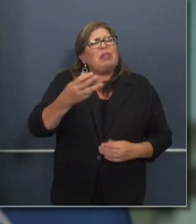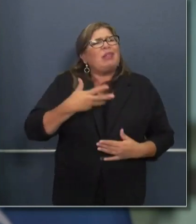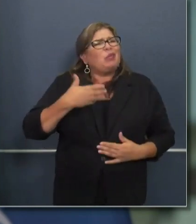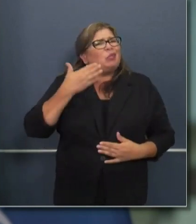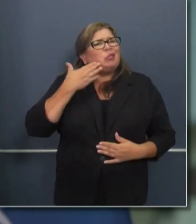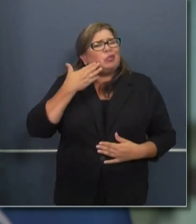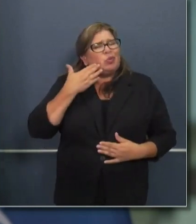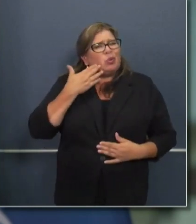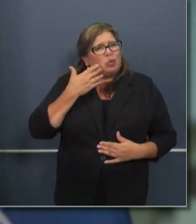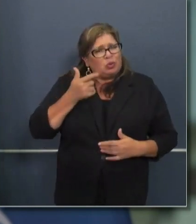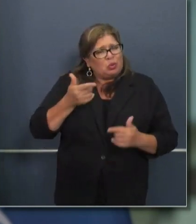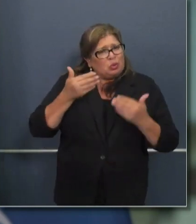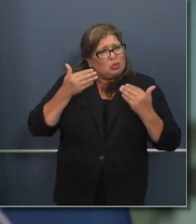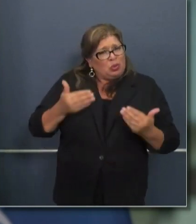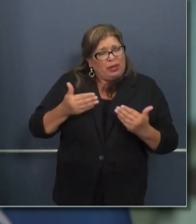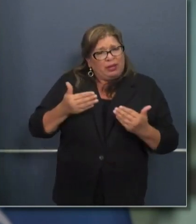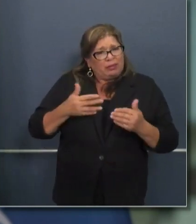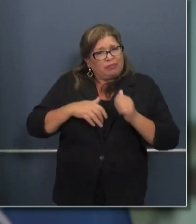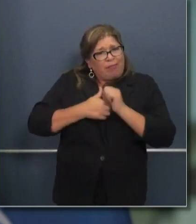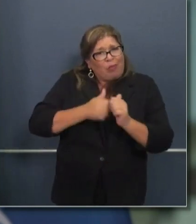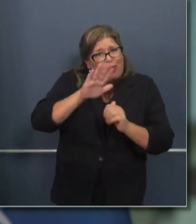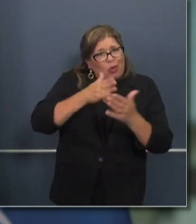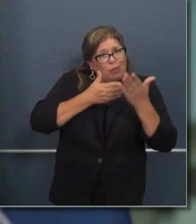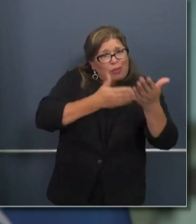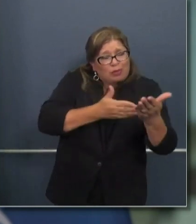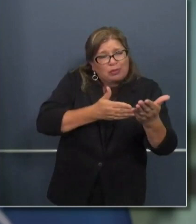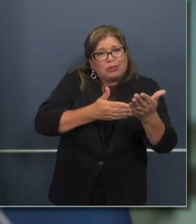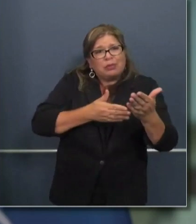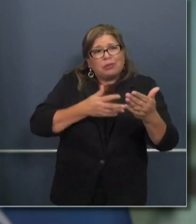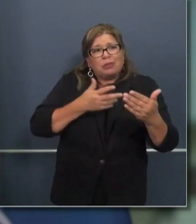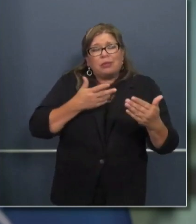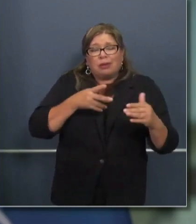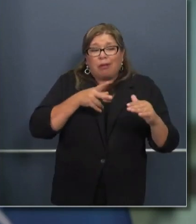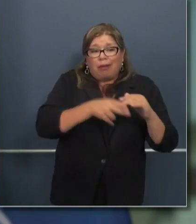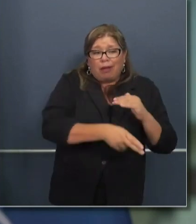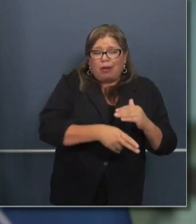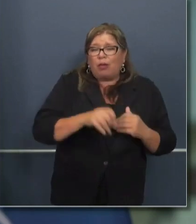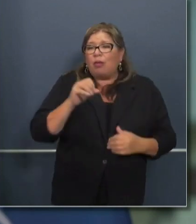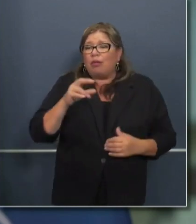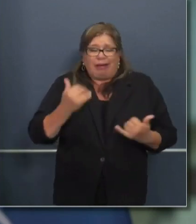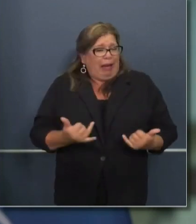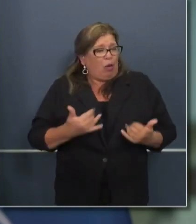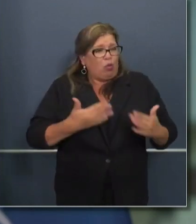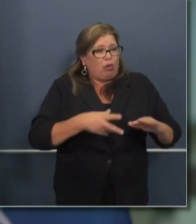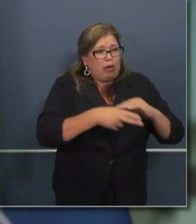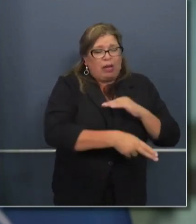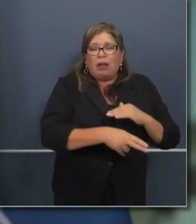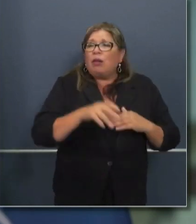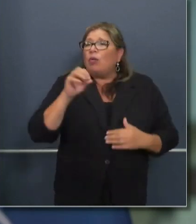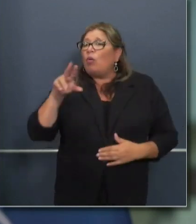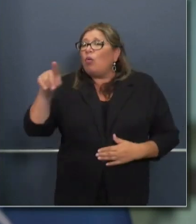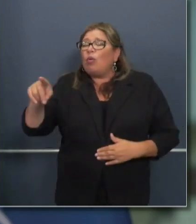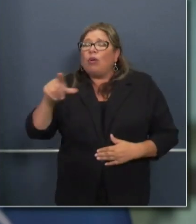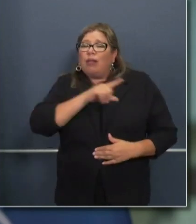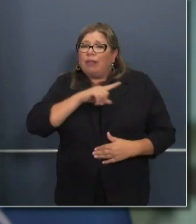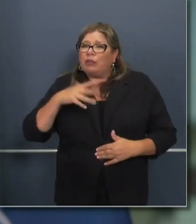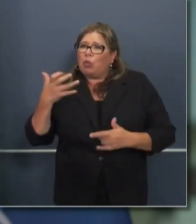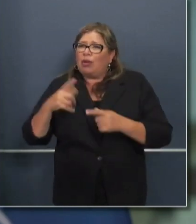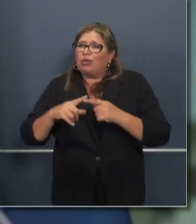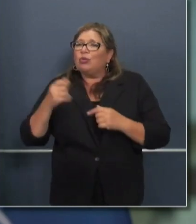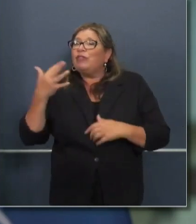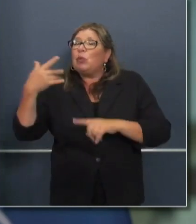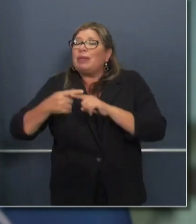cuts or the legislature's, which would wait a couple more months to make them? Yeah, we made compromises across the